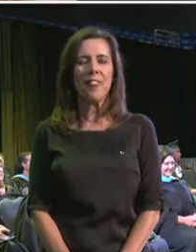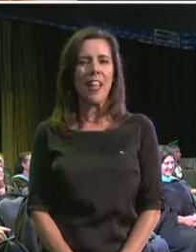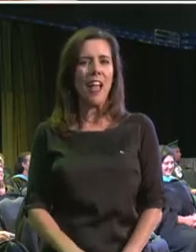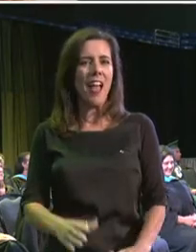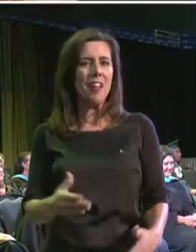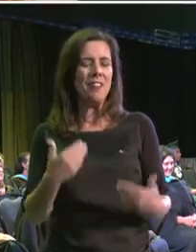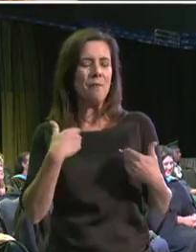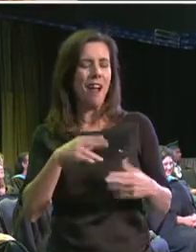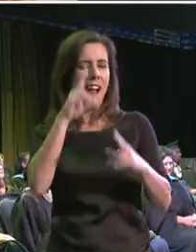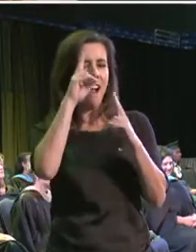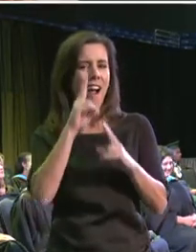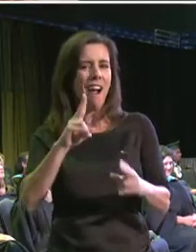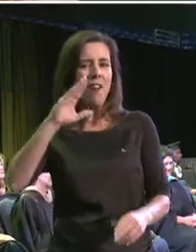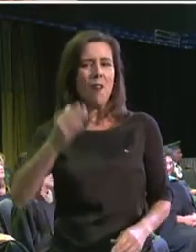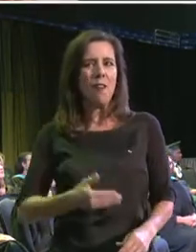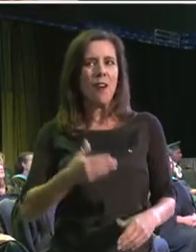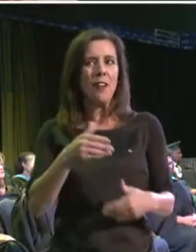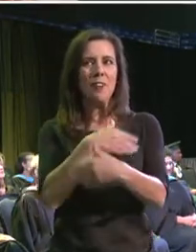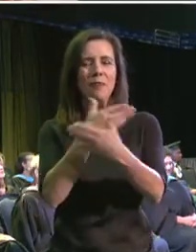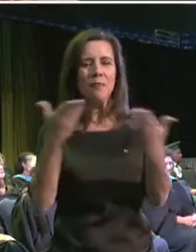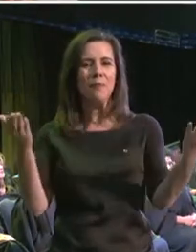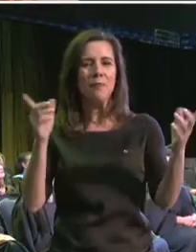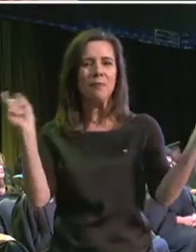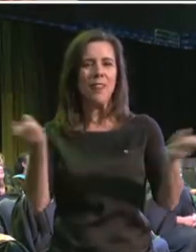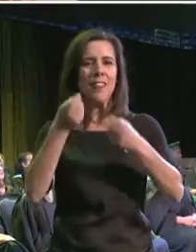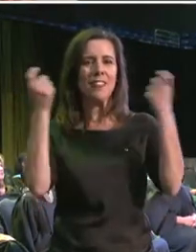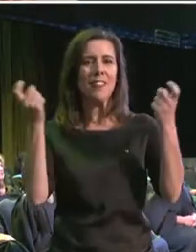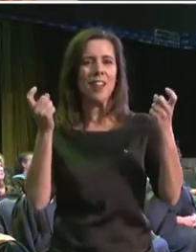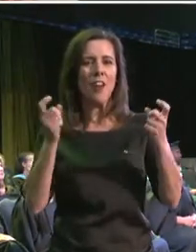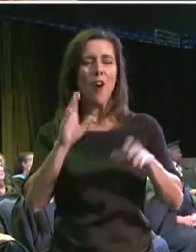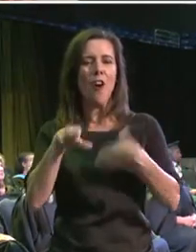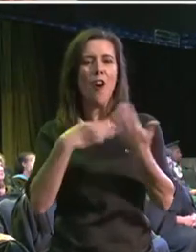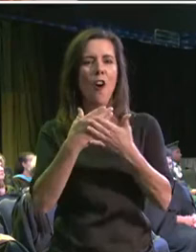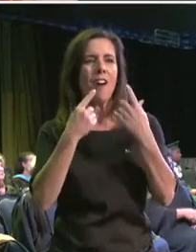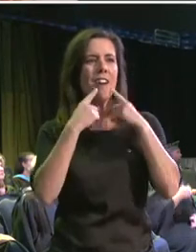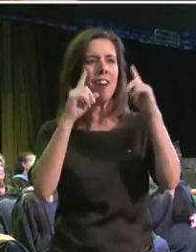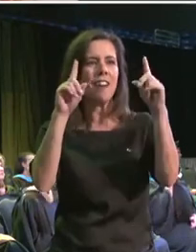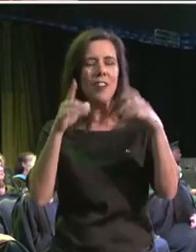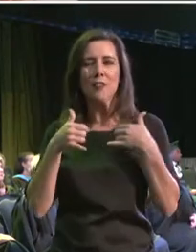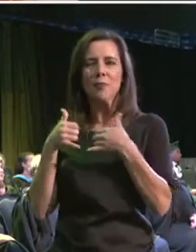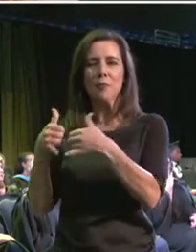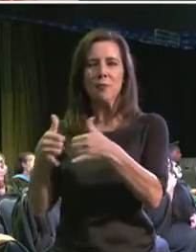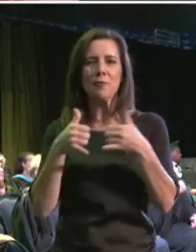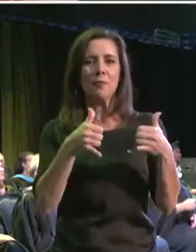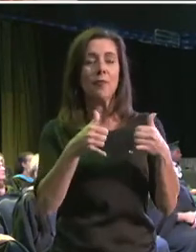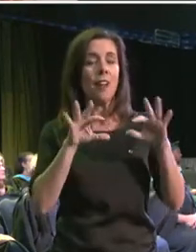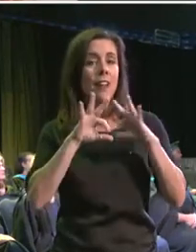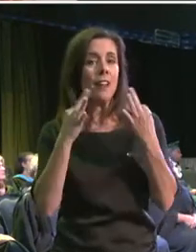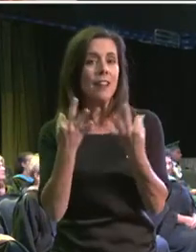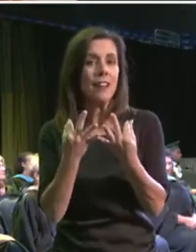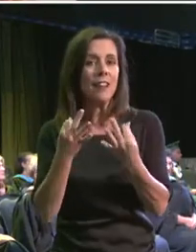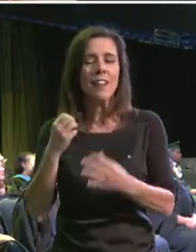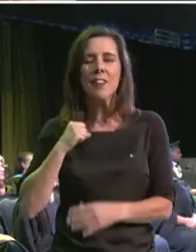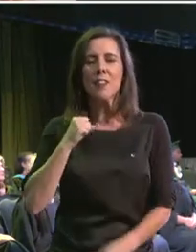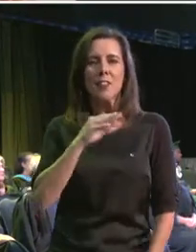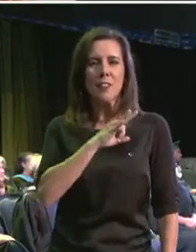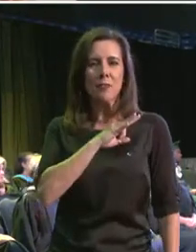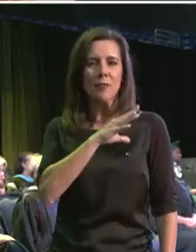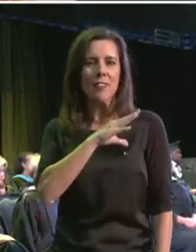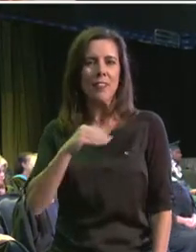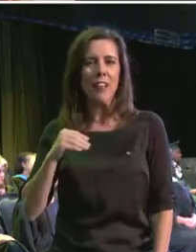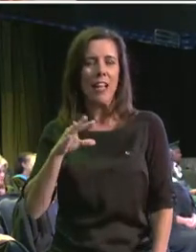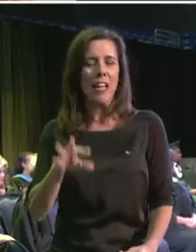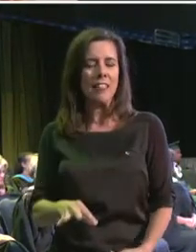It's my honor to welcome you to this celebration of accomplishments and accolades. Family, faculty, and